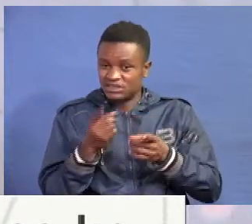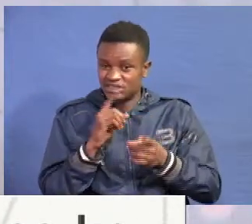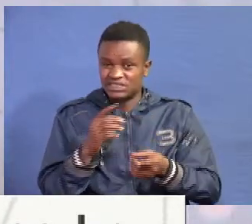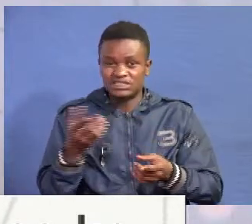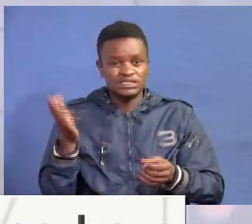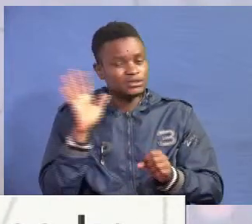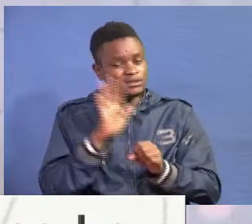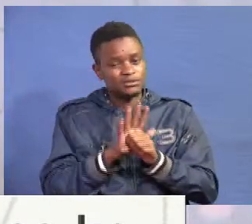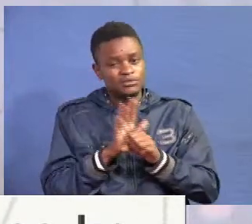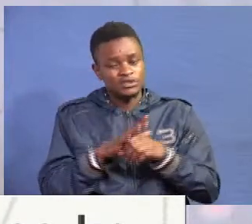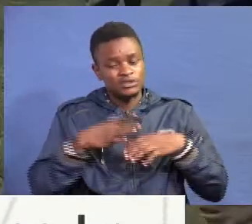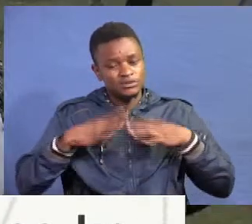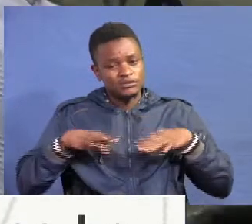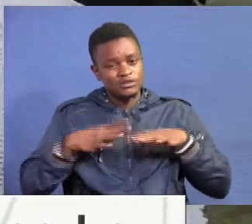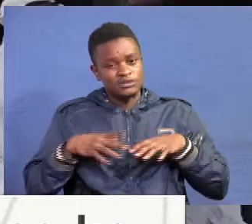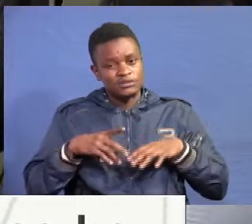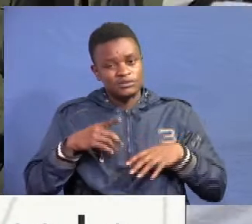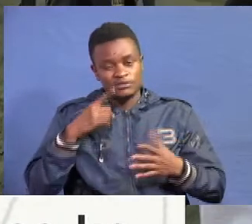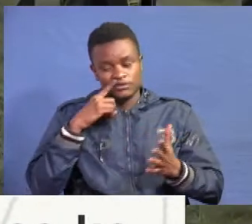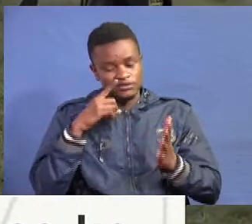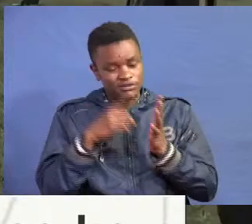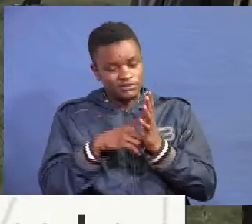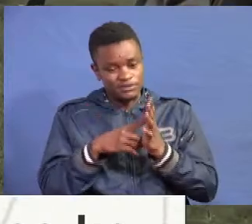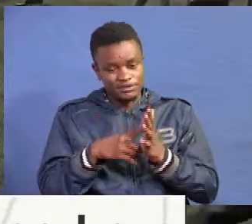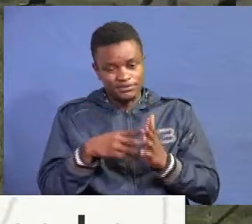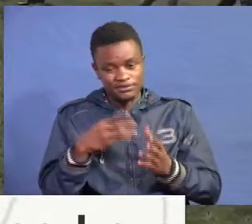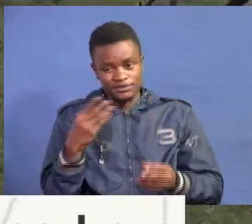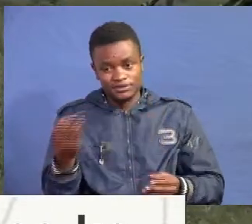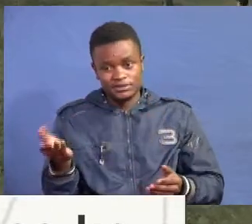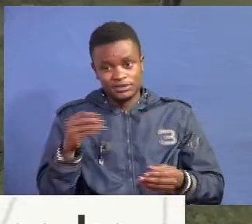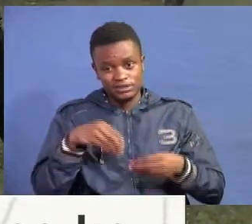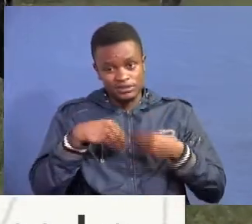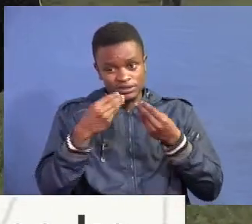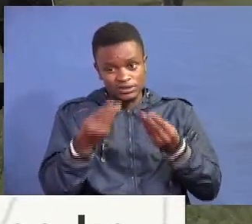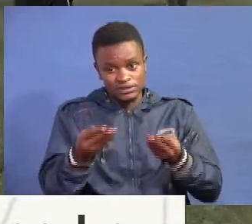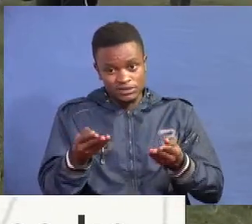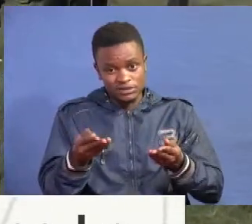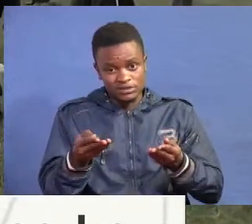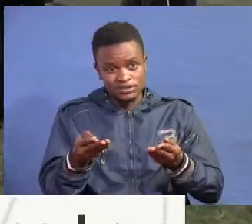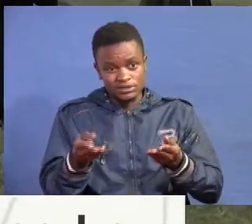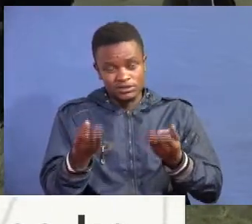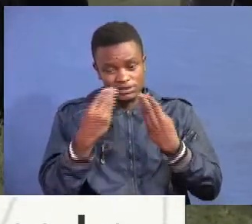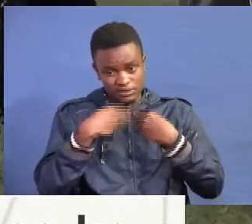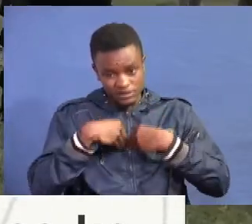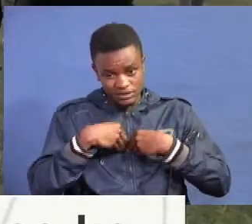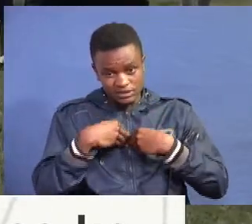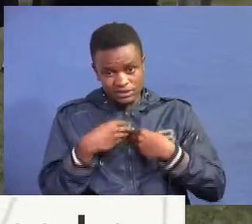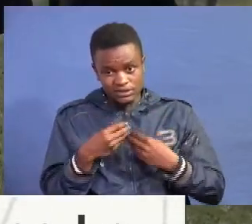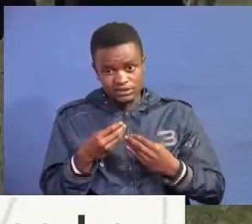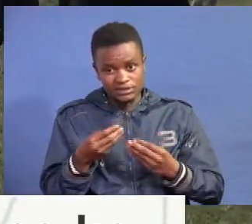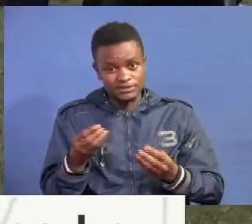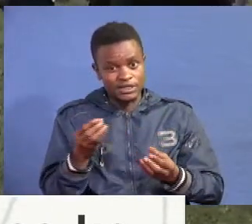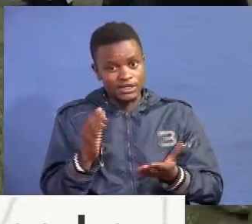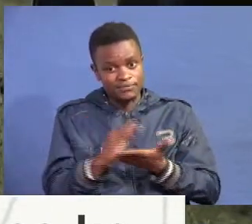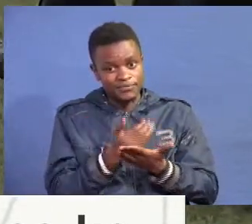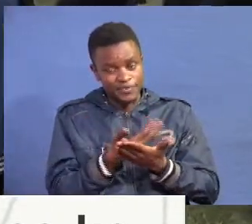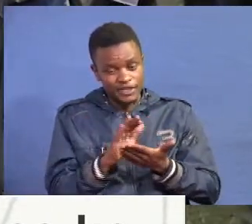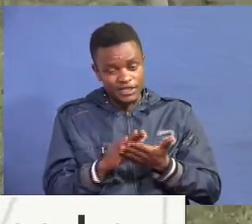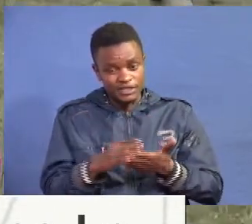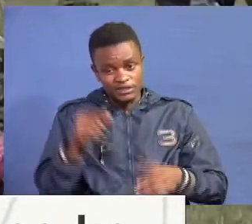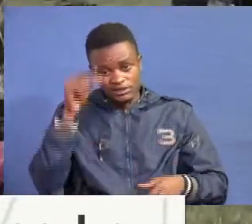marked for compensation must receive their rightful shares without interference or corruption. The governor expressed